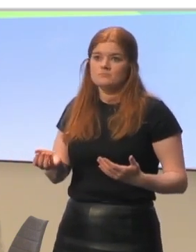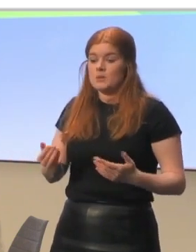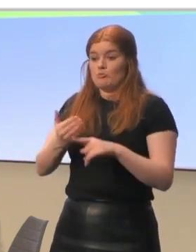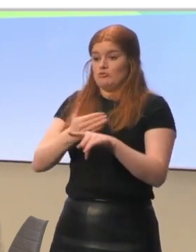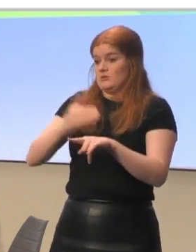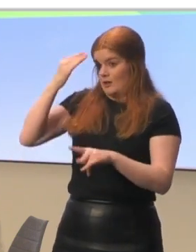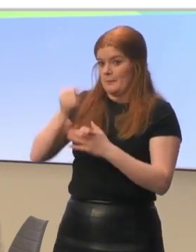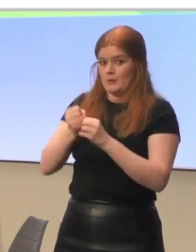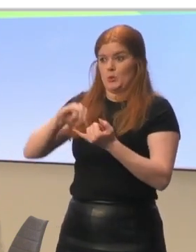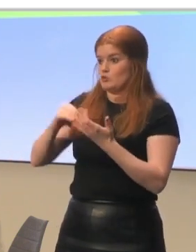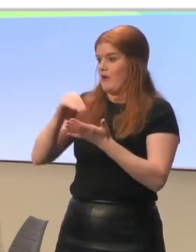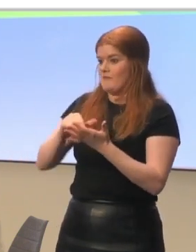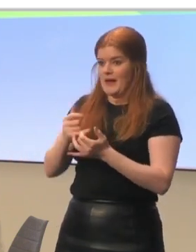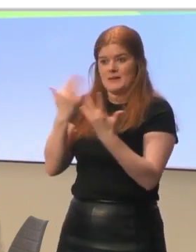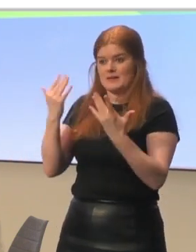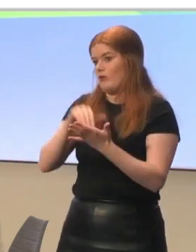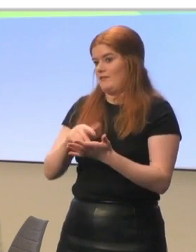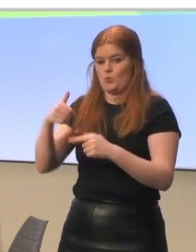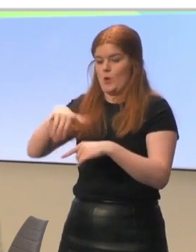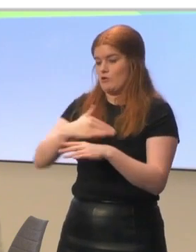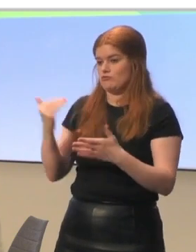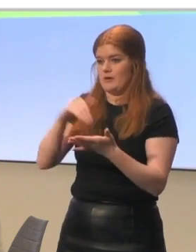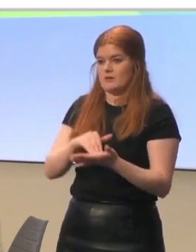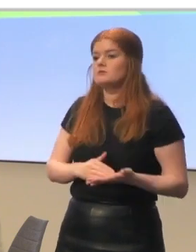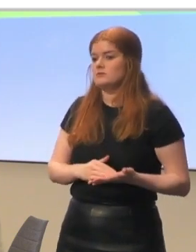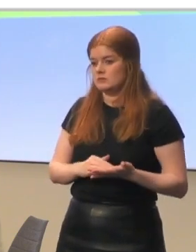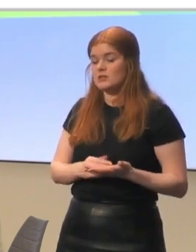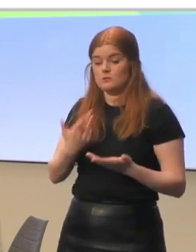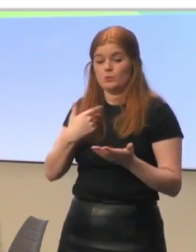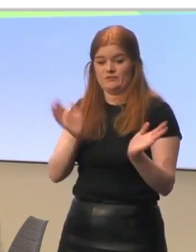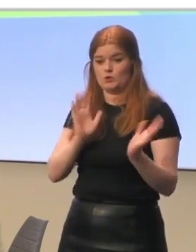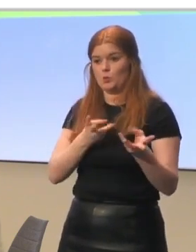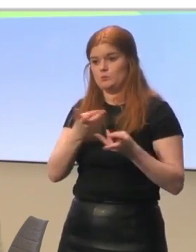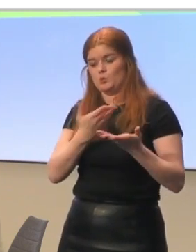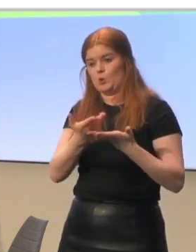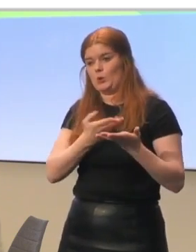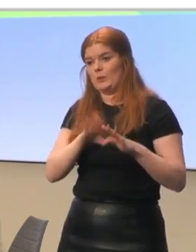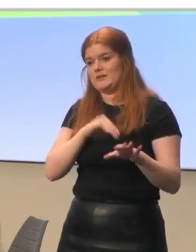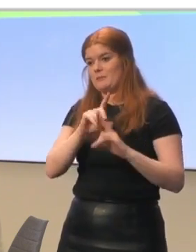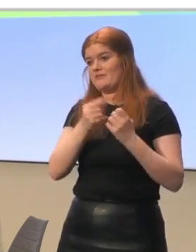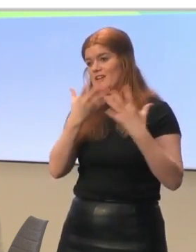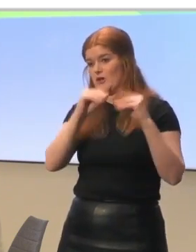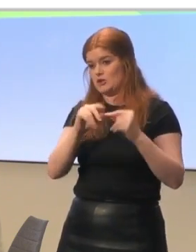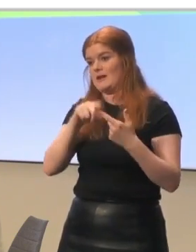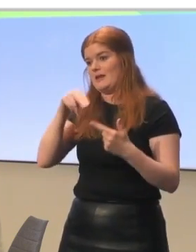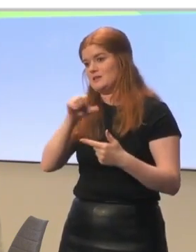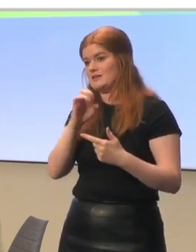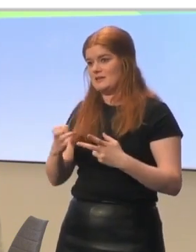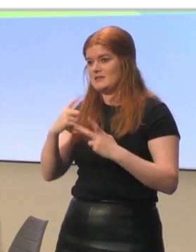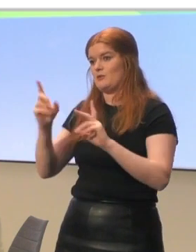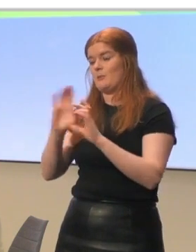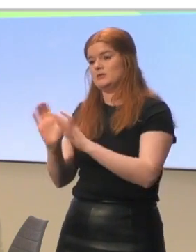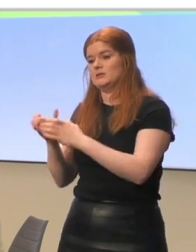of what numbers are arriving where. We work with the Department of Education, with NCSE and management bodies, etc.,